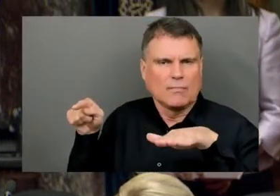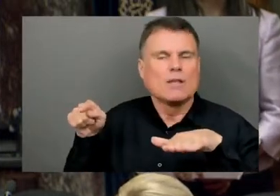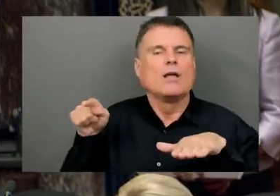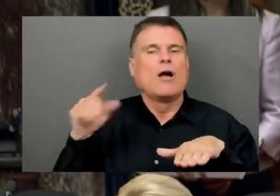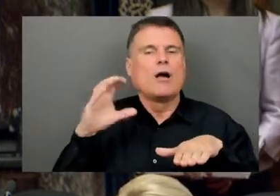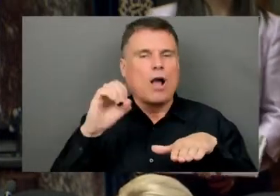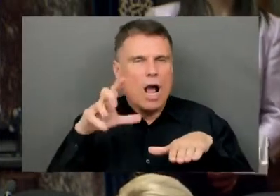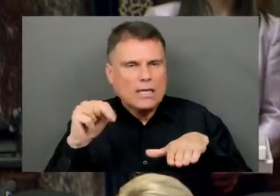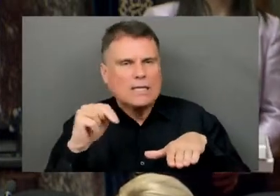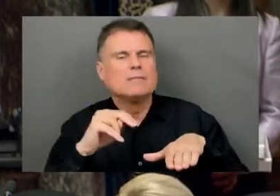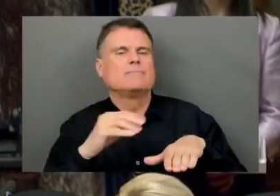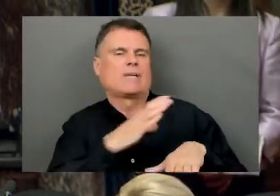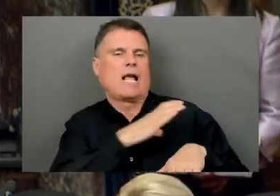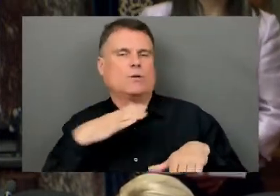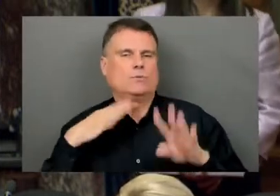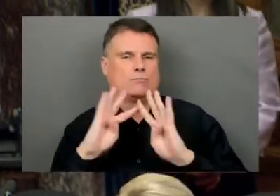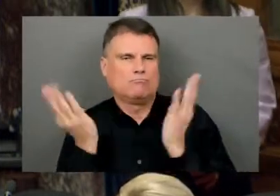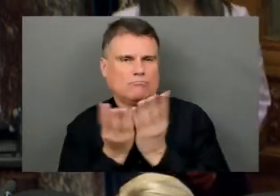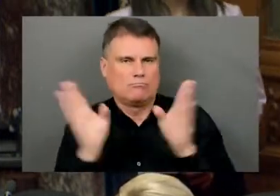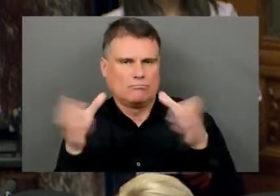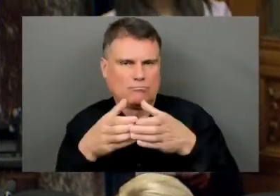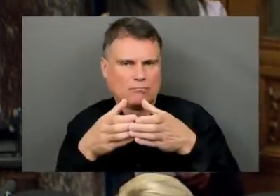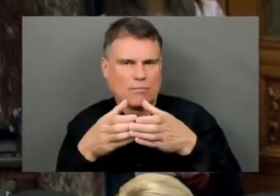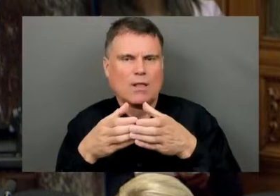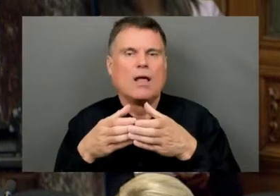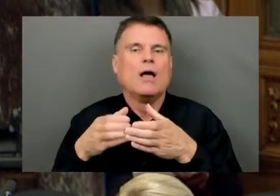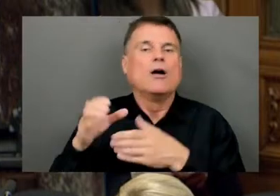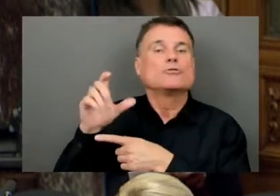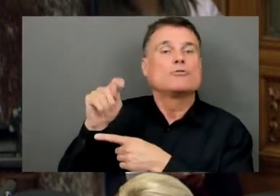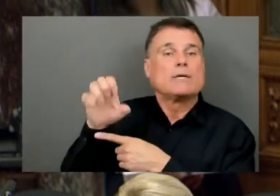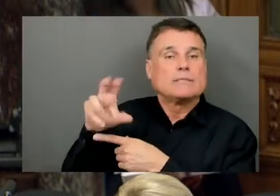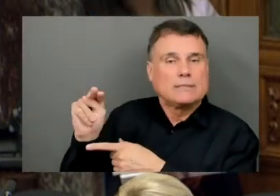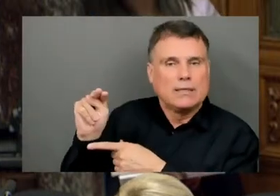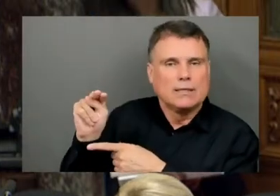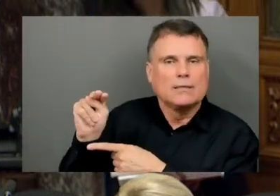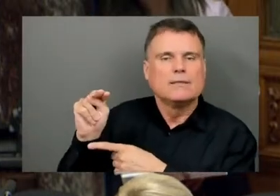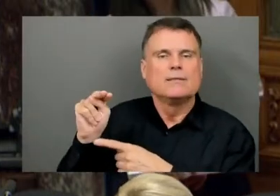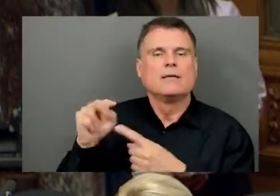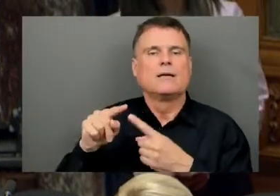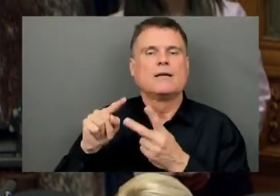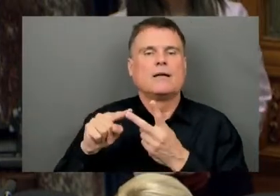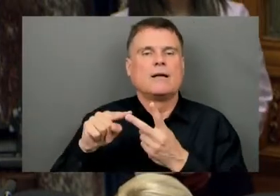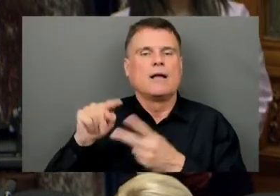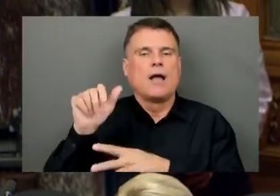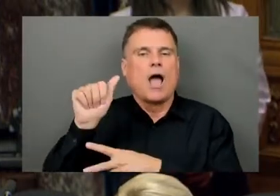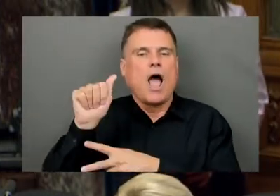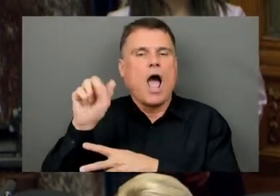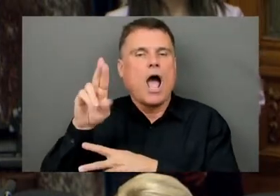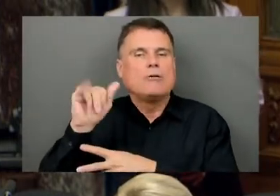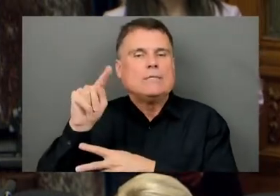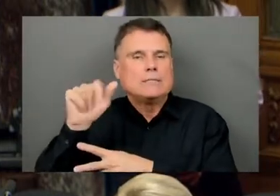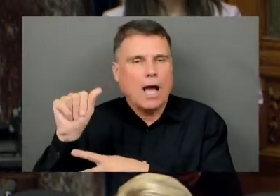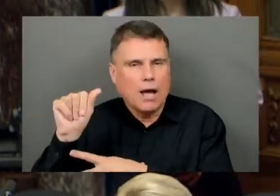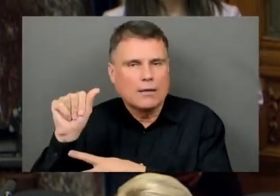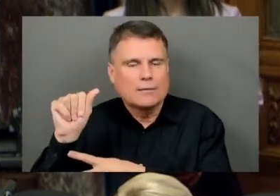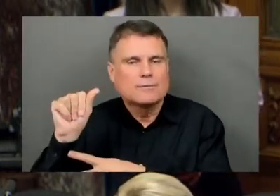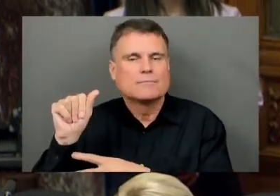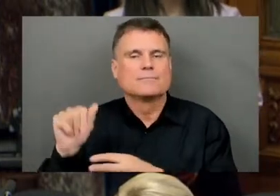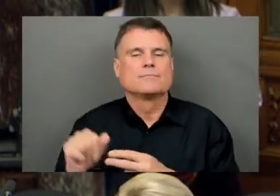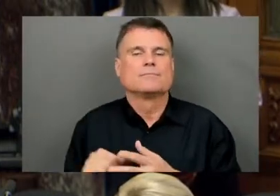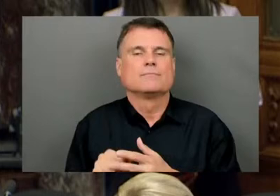Justin Gauthier, and Verita Owens. Also in the gallery is their advisor, Roger